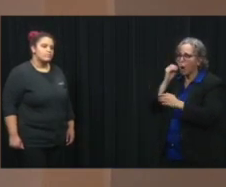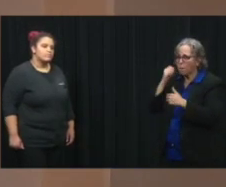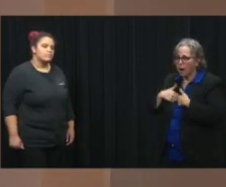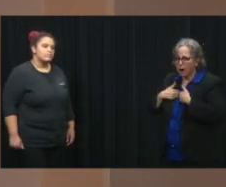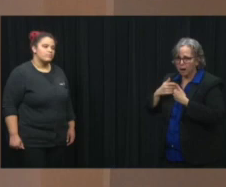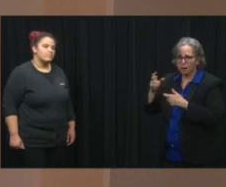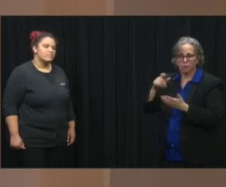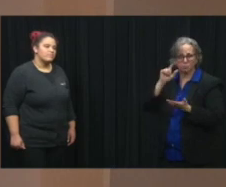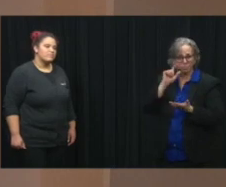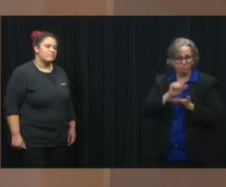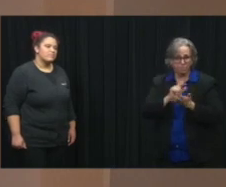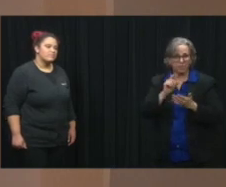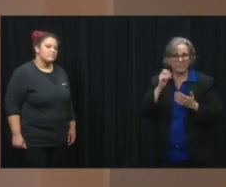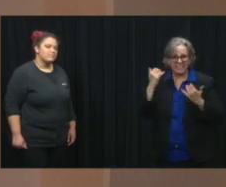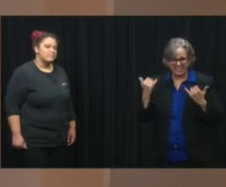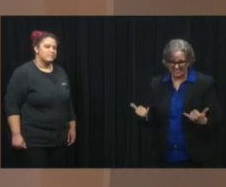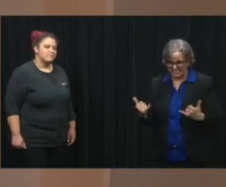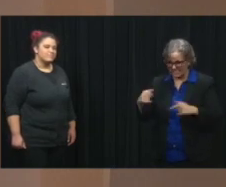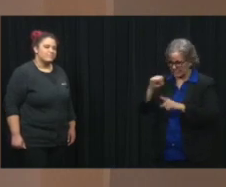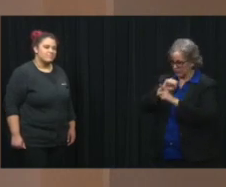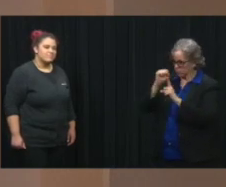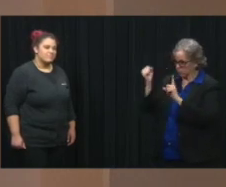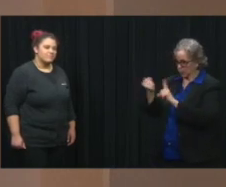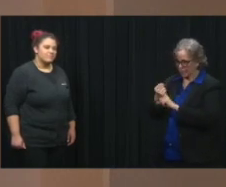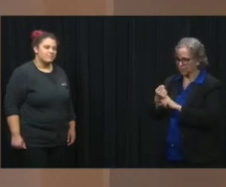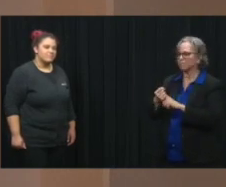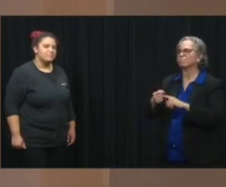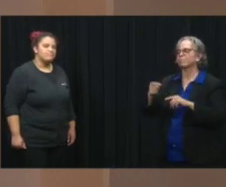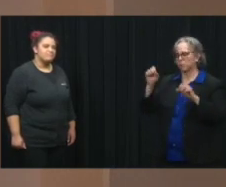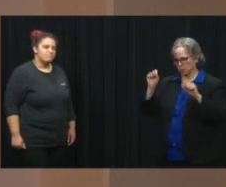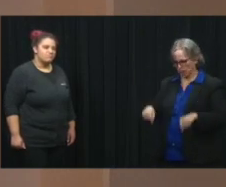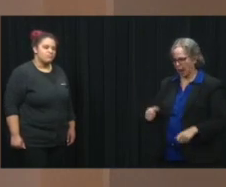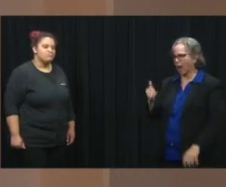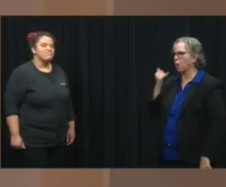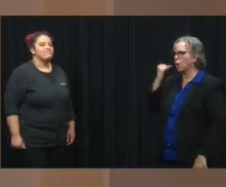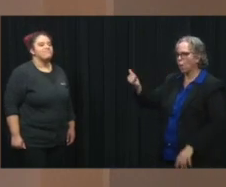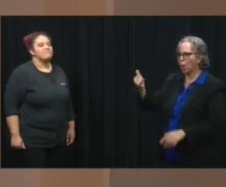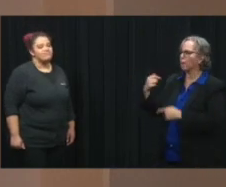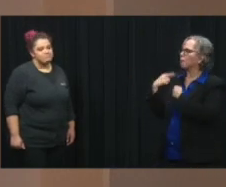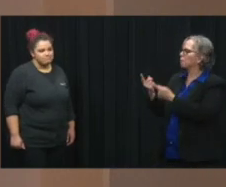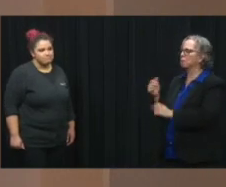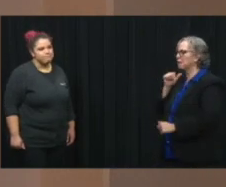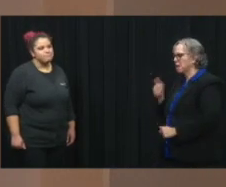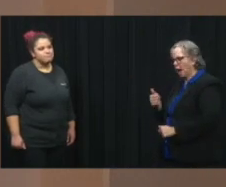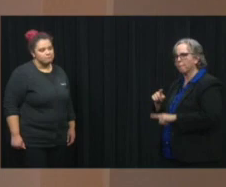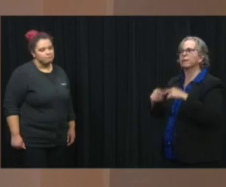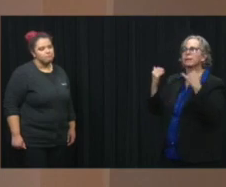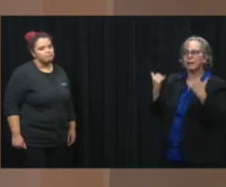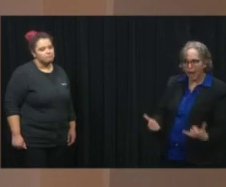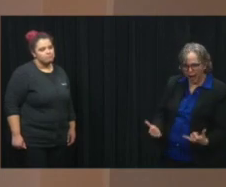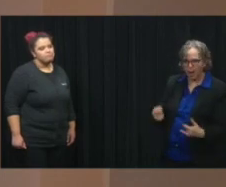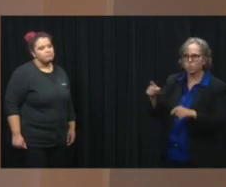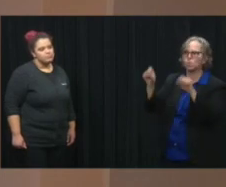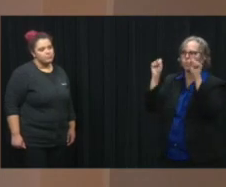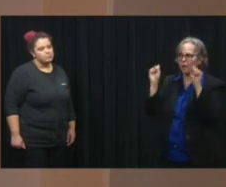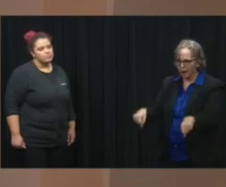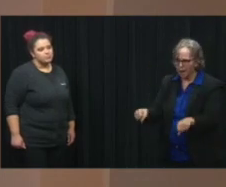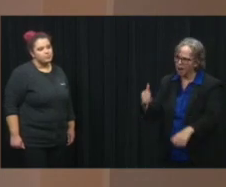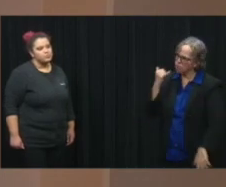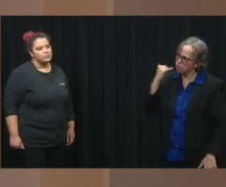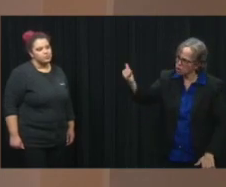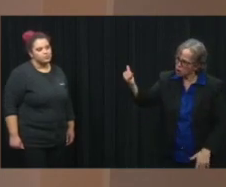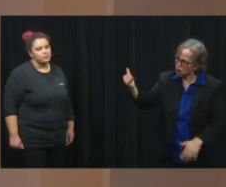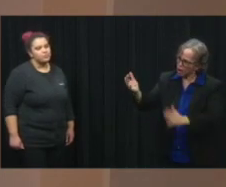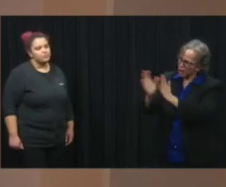cycle, that's going to be an option for you. And that will create some efficiencies there that we otherwise wouldn't have in the